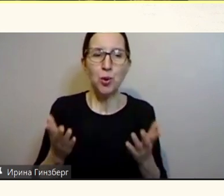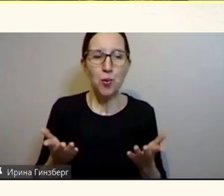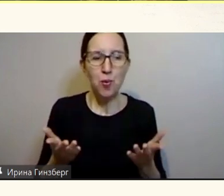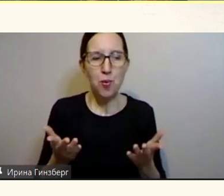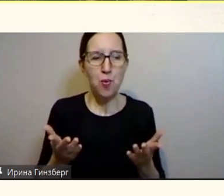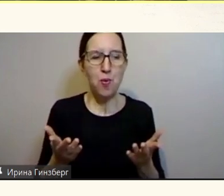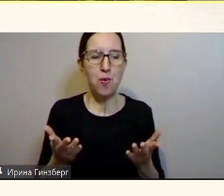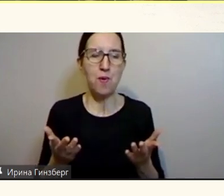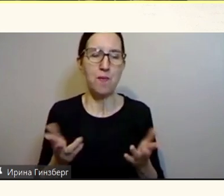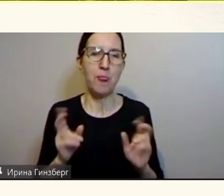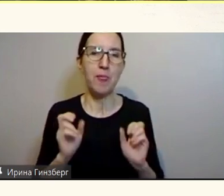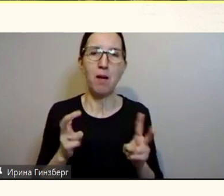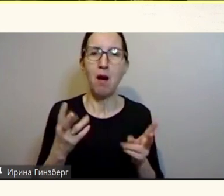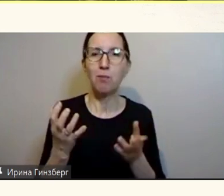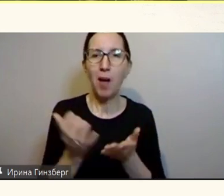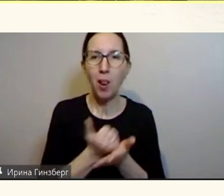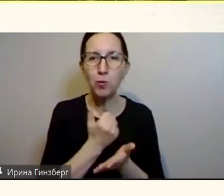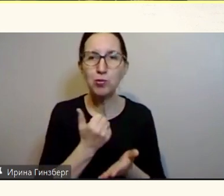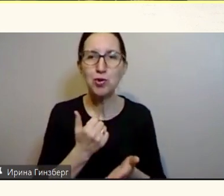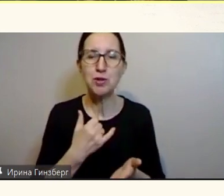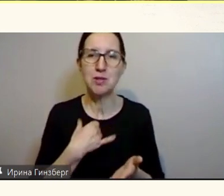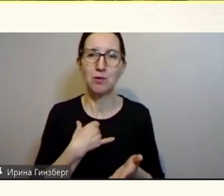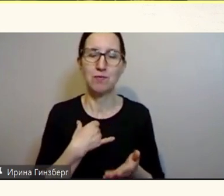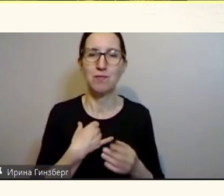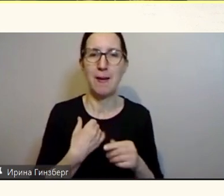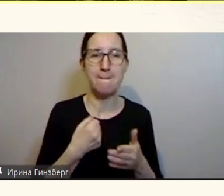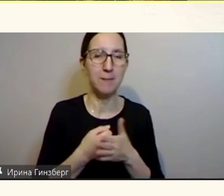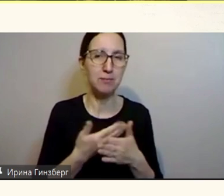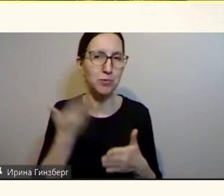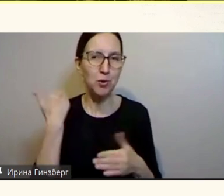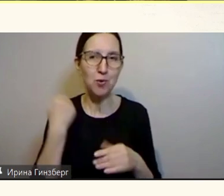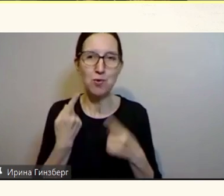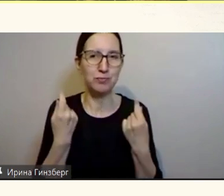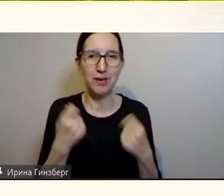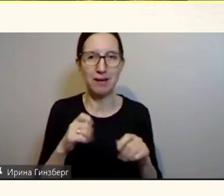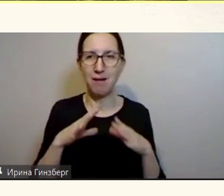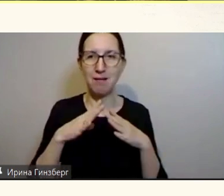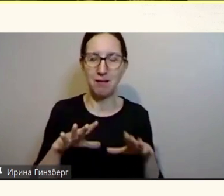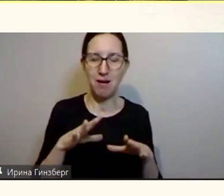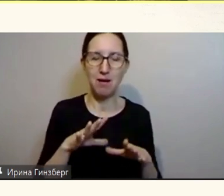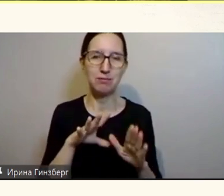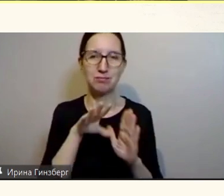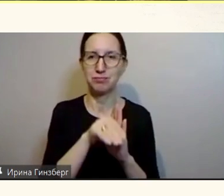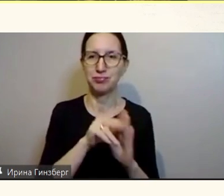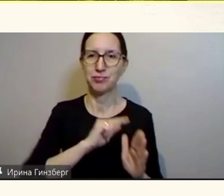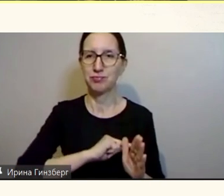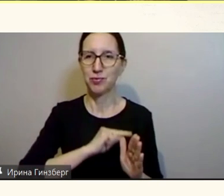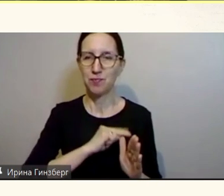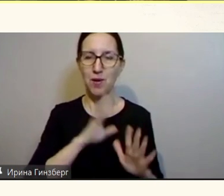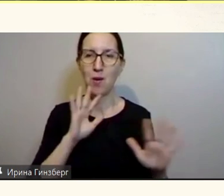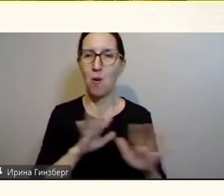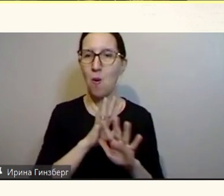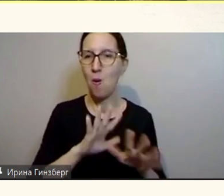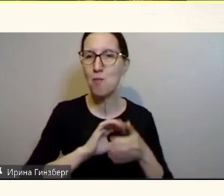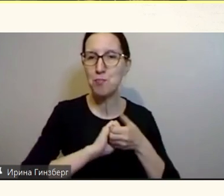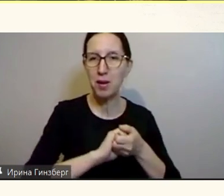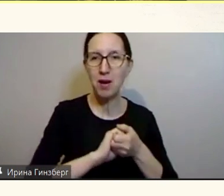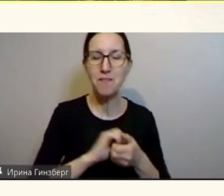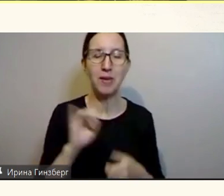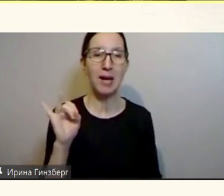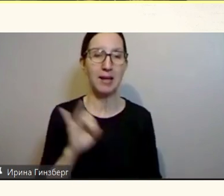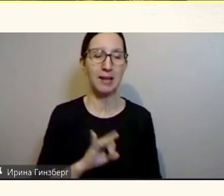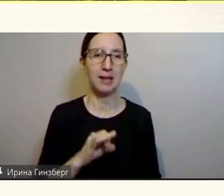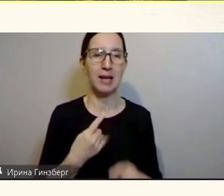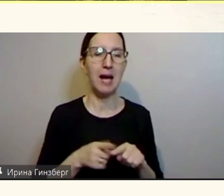what to do. You know, we never worked with an opera before. This is the opera in concert version. You see the LA Philharmonic